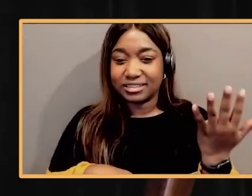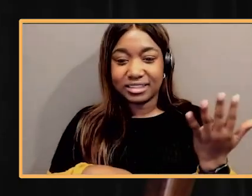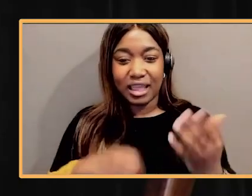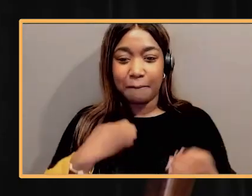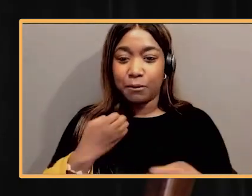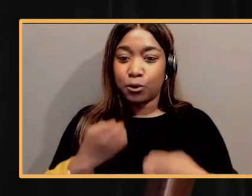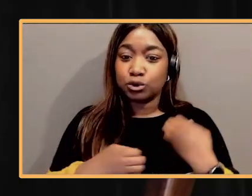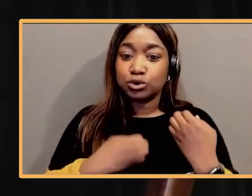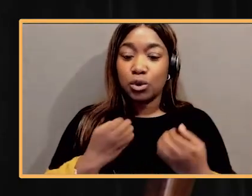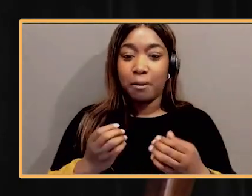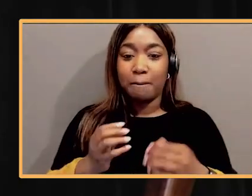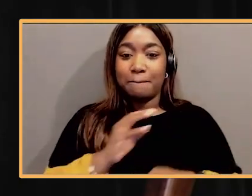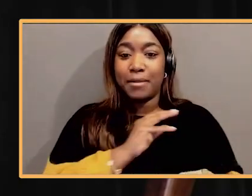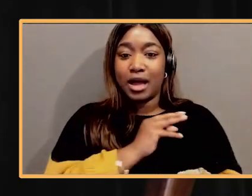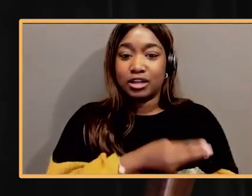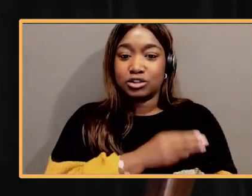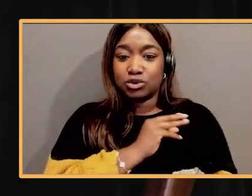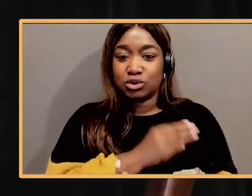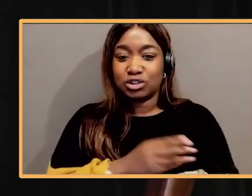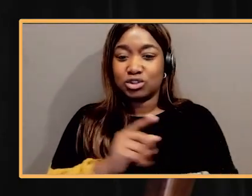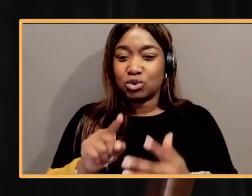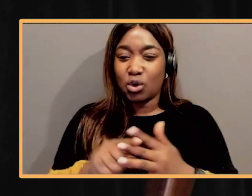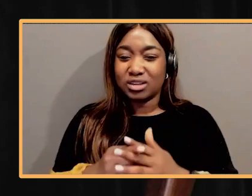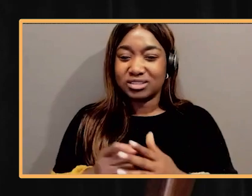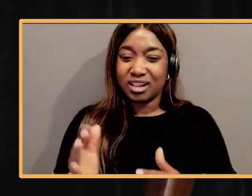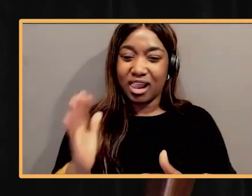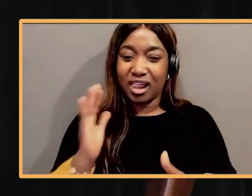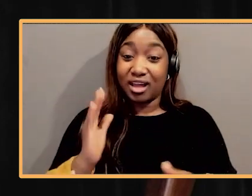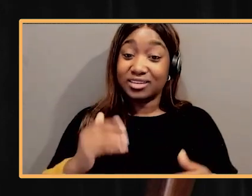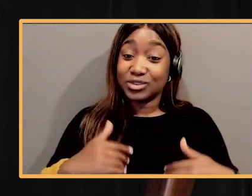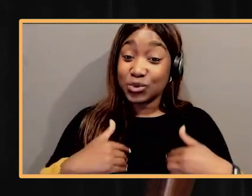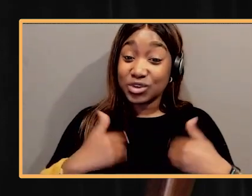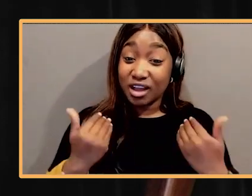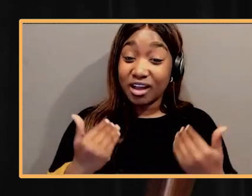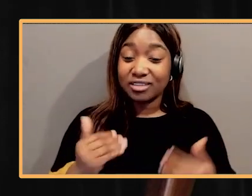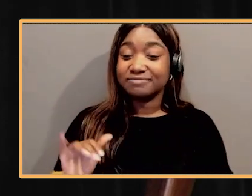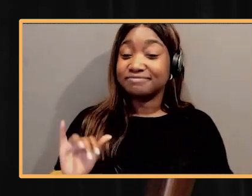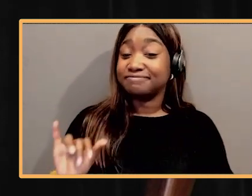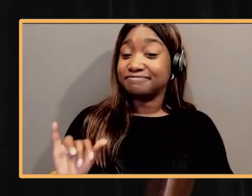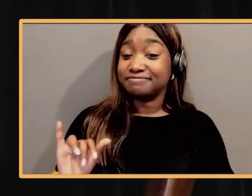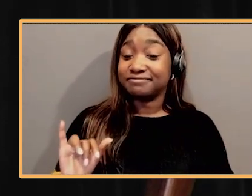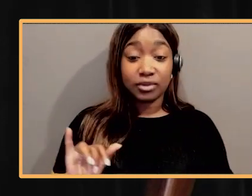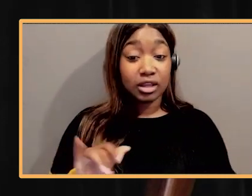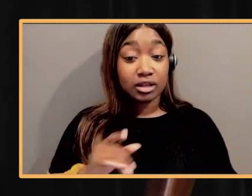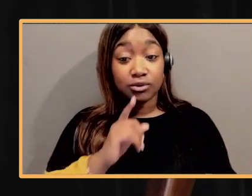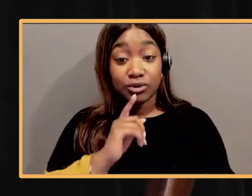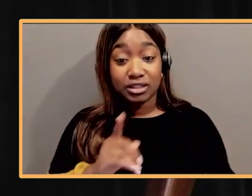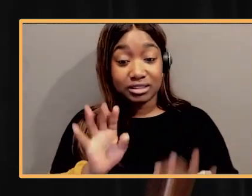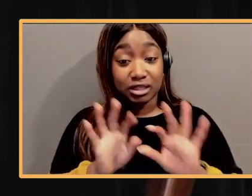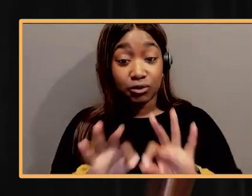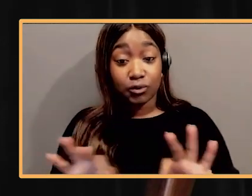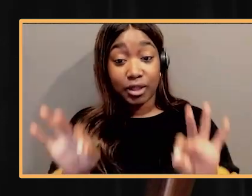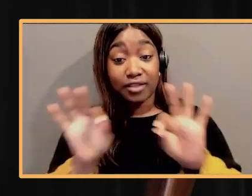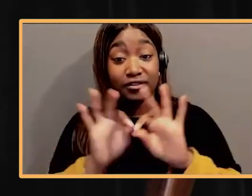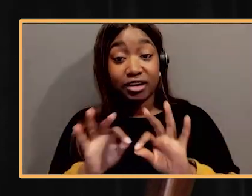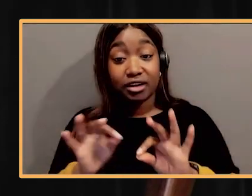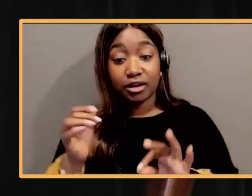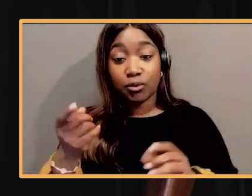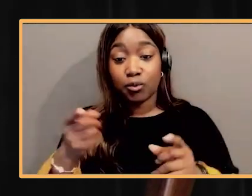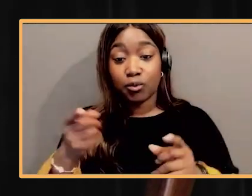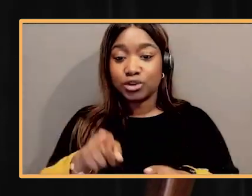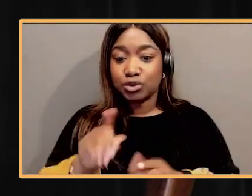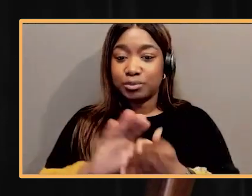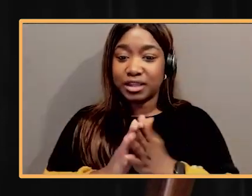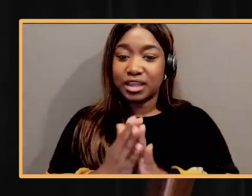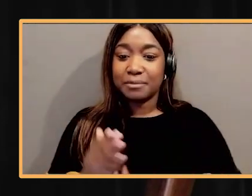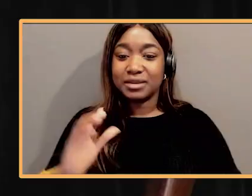muscle that starts from so young and will still be relevant when you are the CEO.